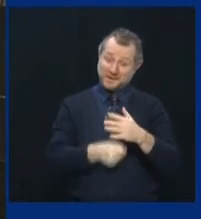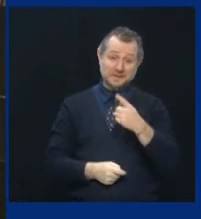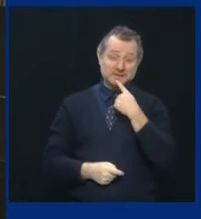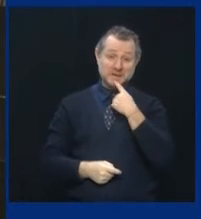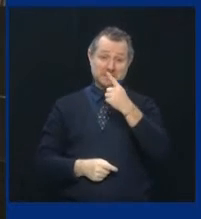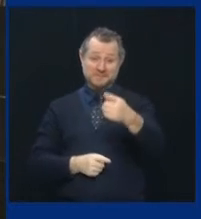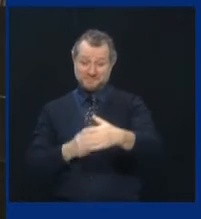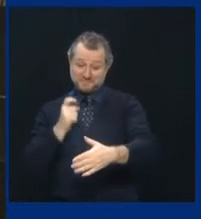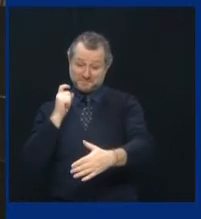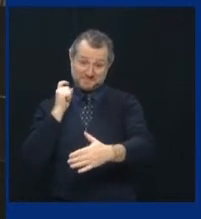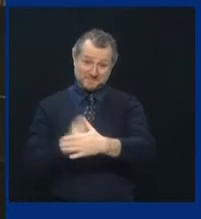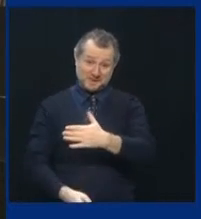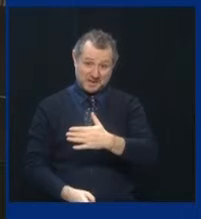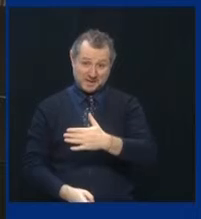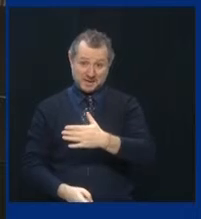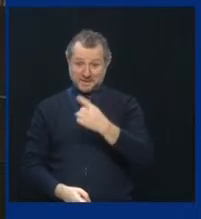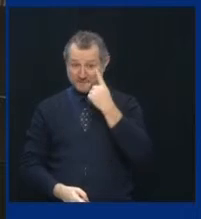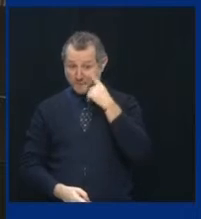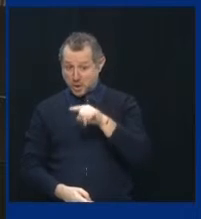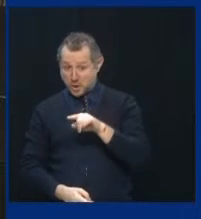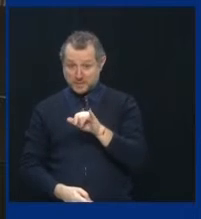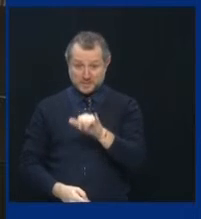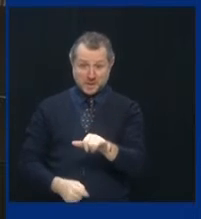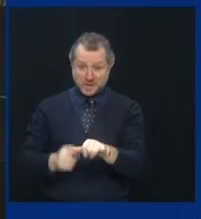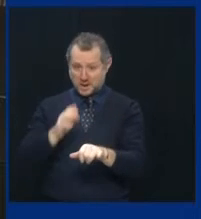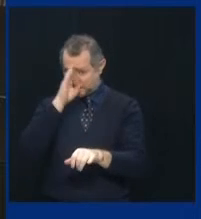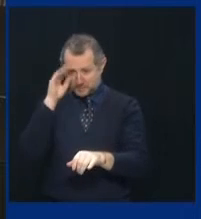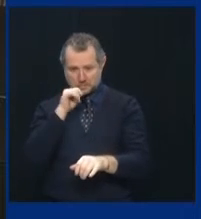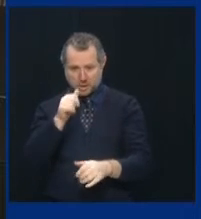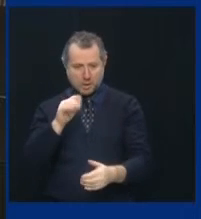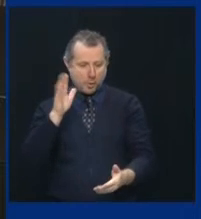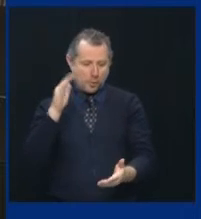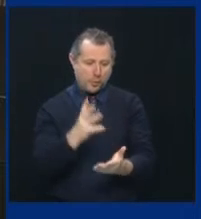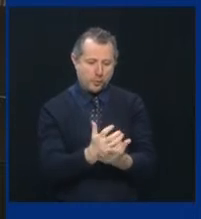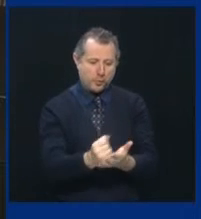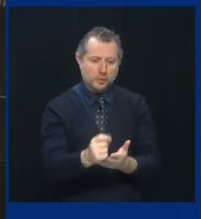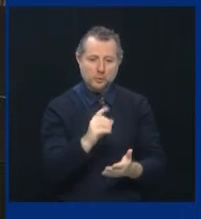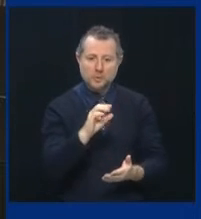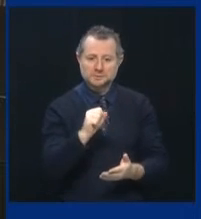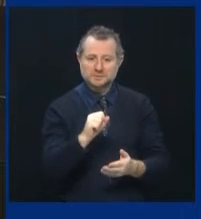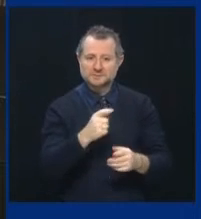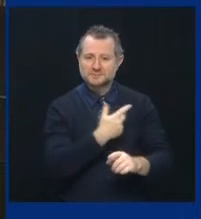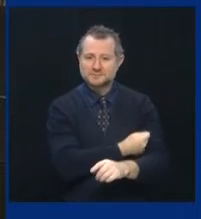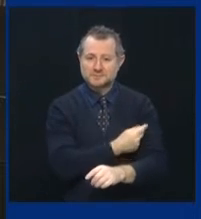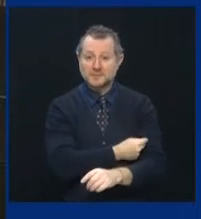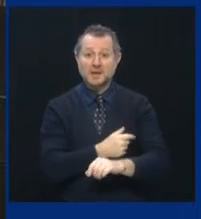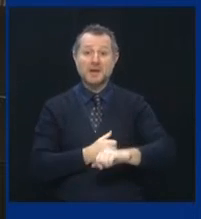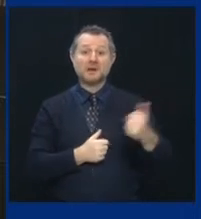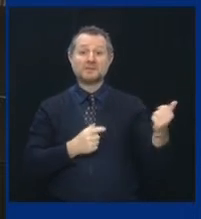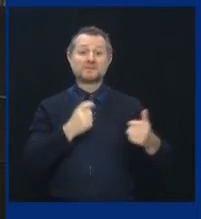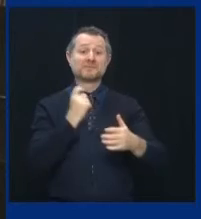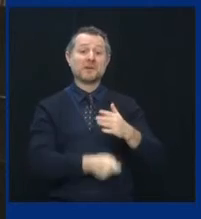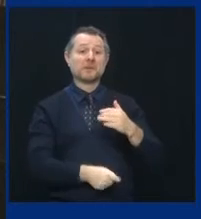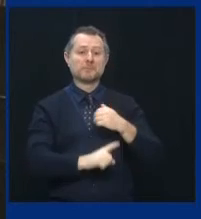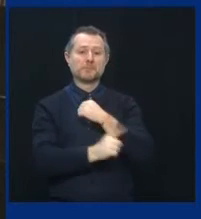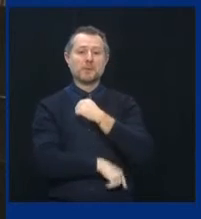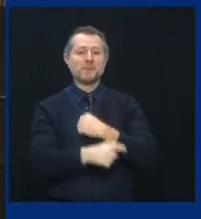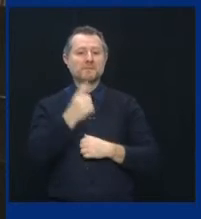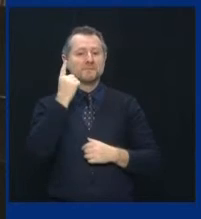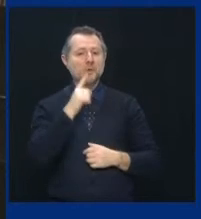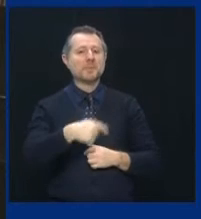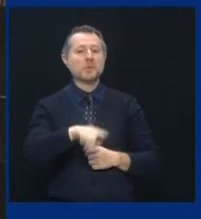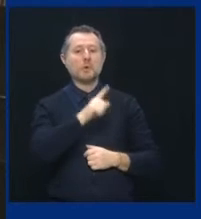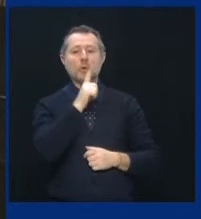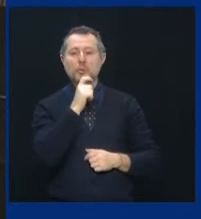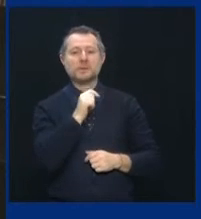for hospitals that don't use up their allotment this week. You have another fine for people who mess